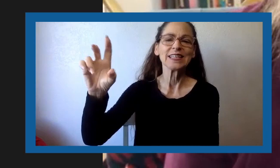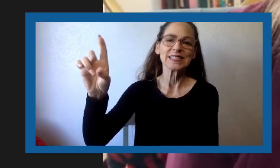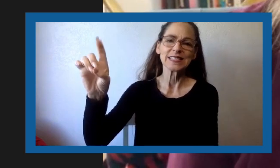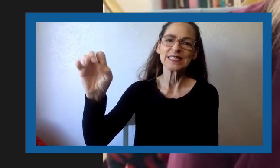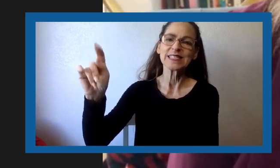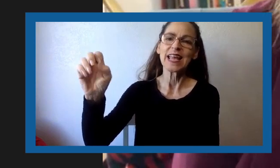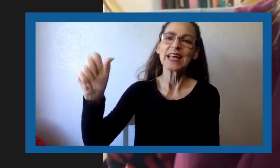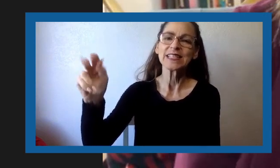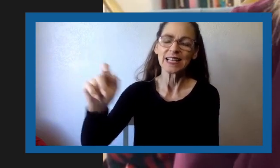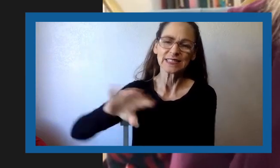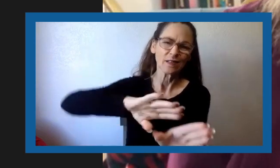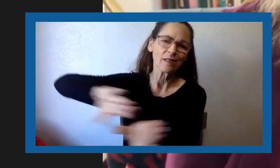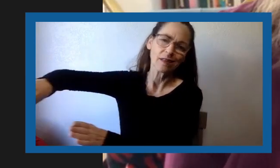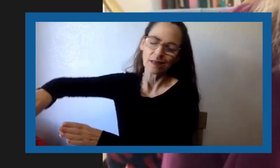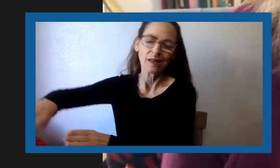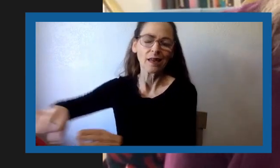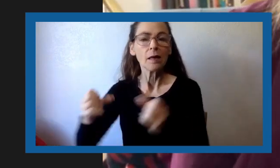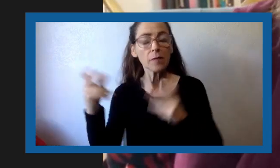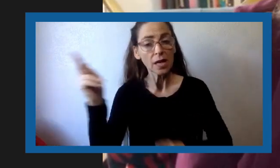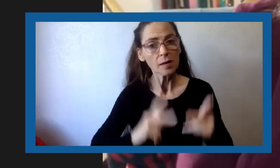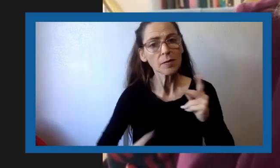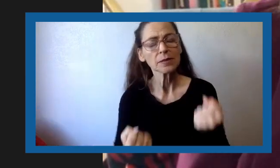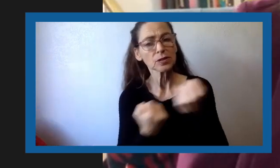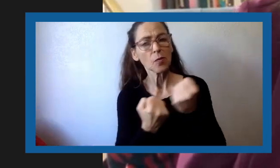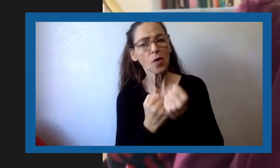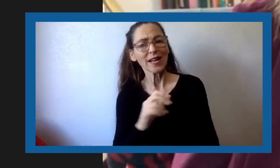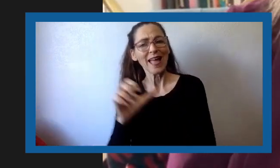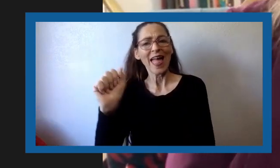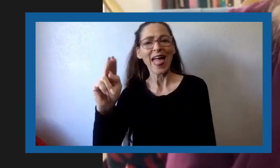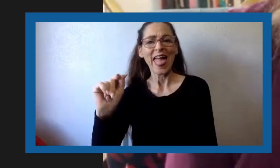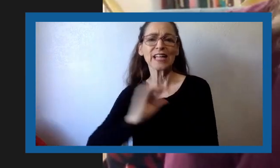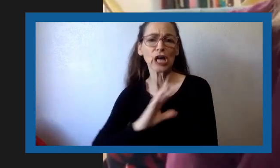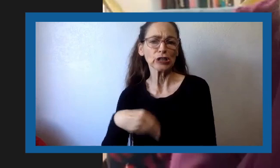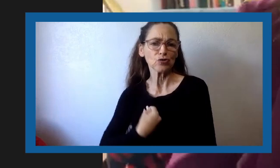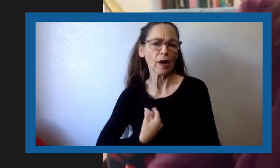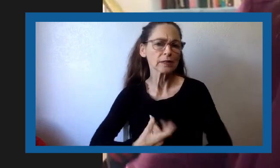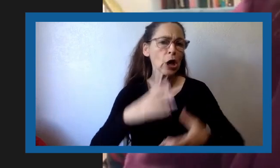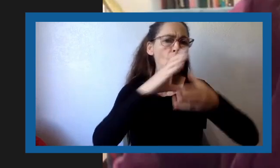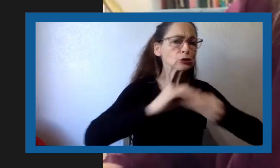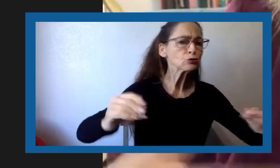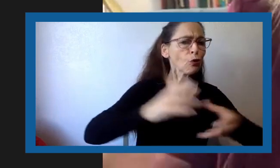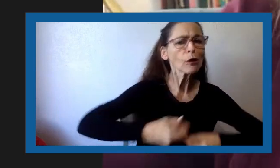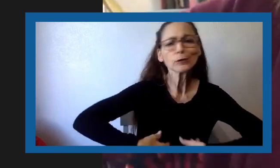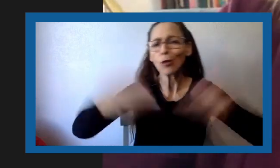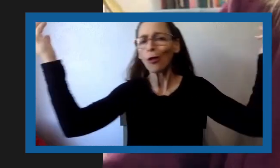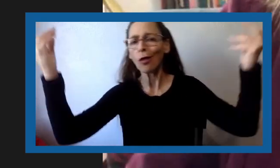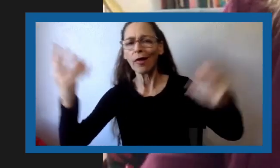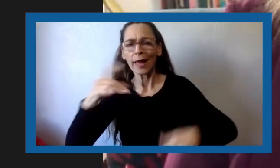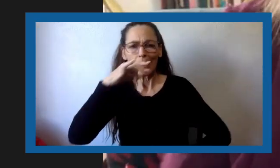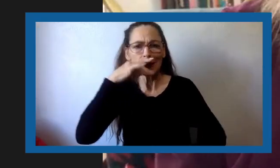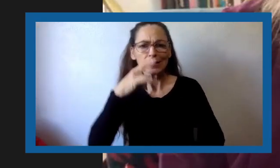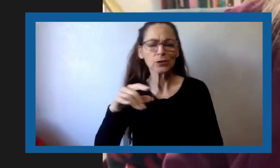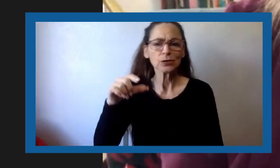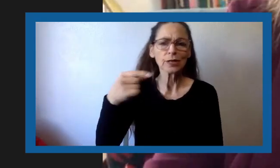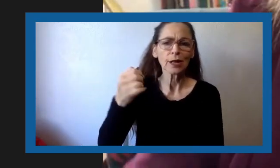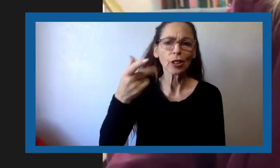are pushing strong anti-transgender messages, throwing up stories about, kids using litter